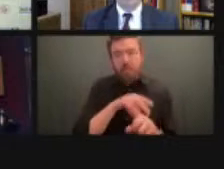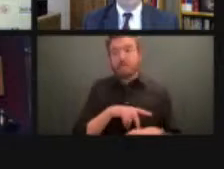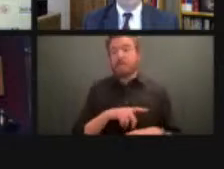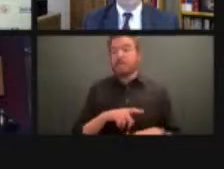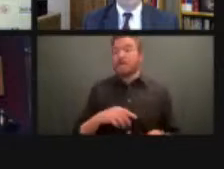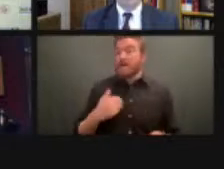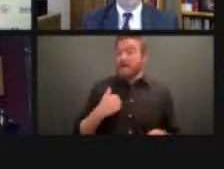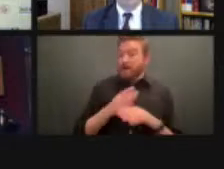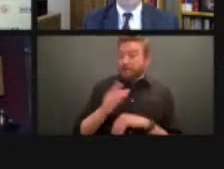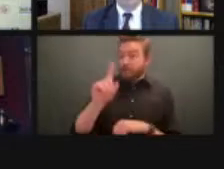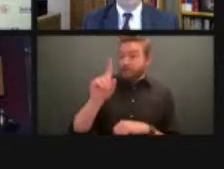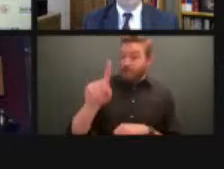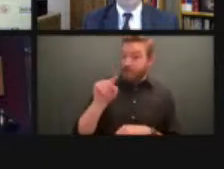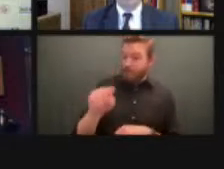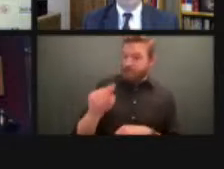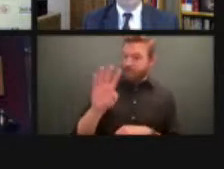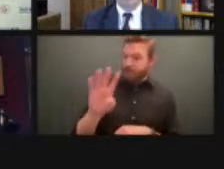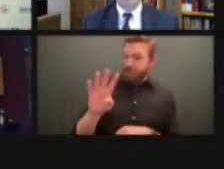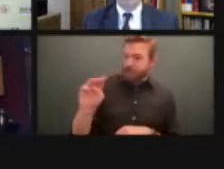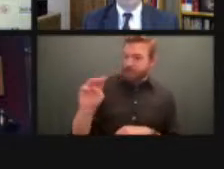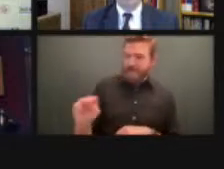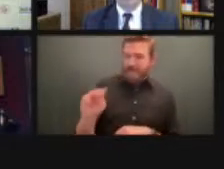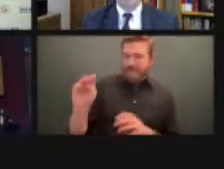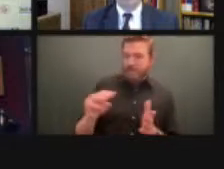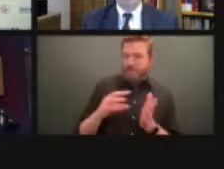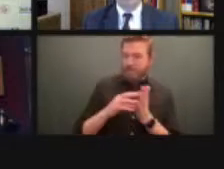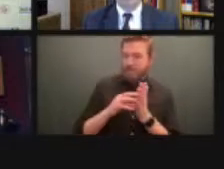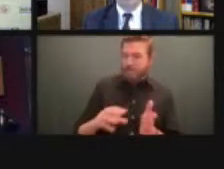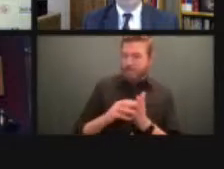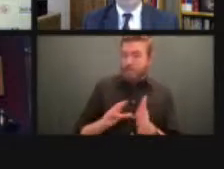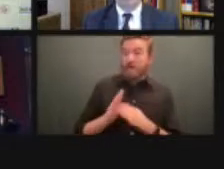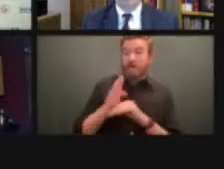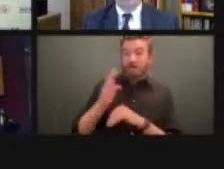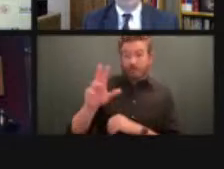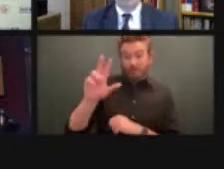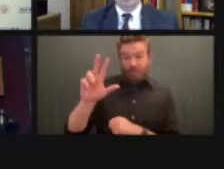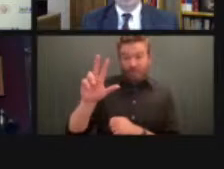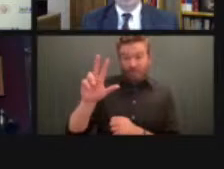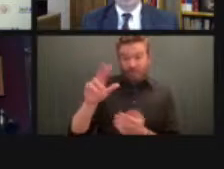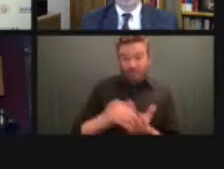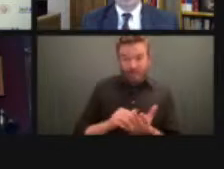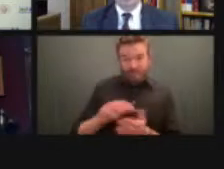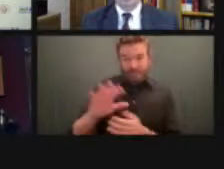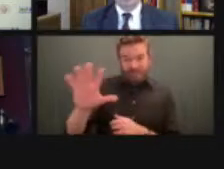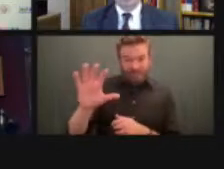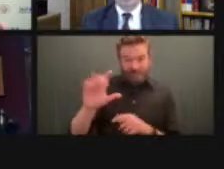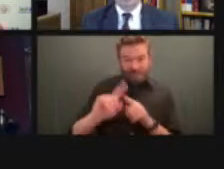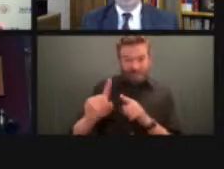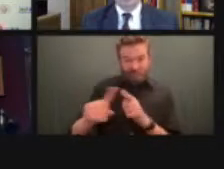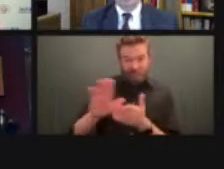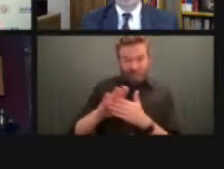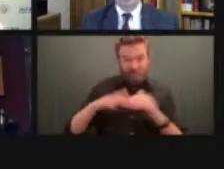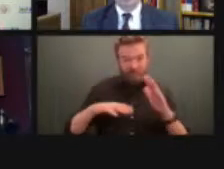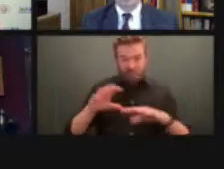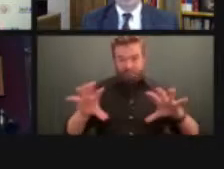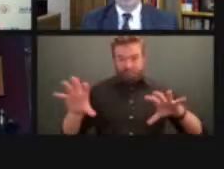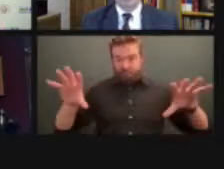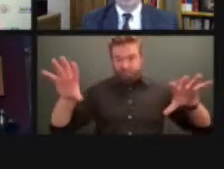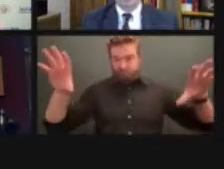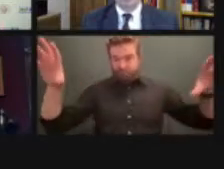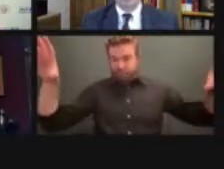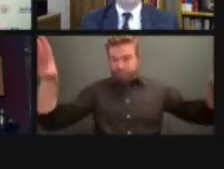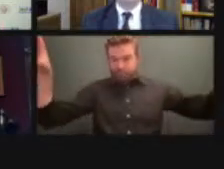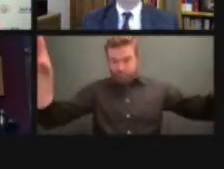over 3,500 different school buildings. Let me be clear, we currently have